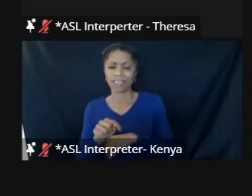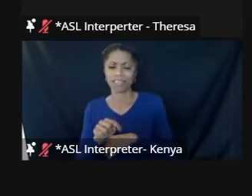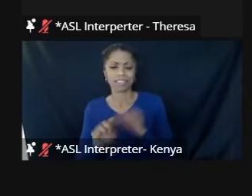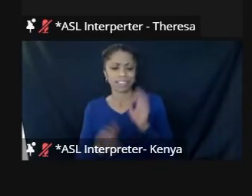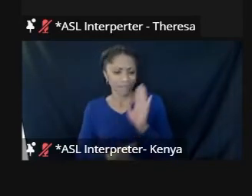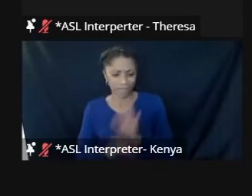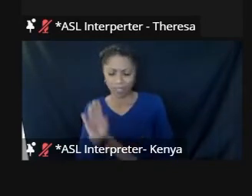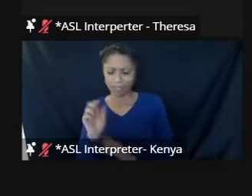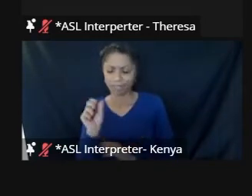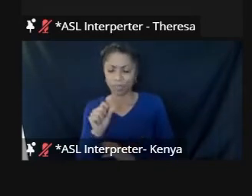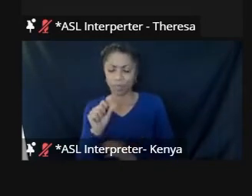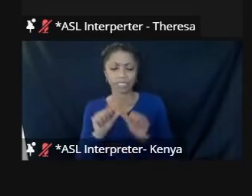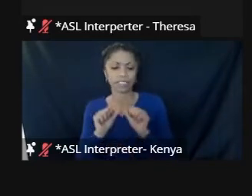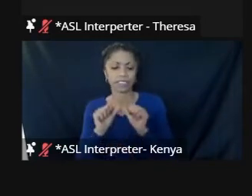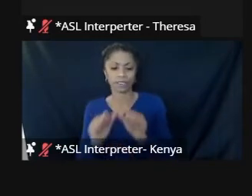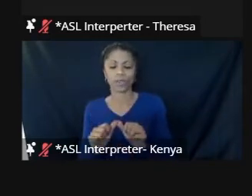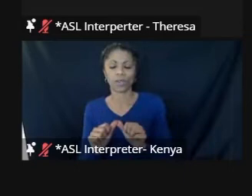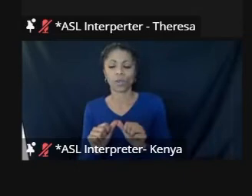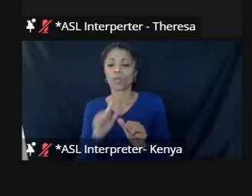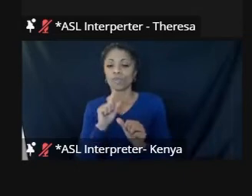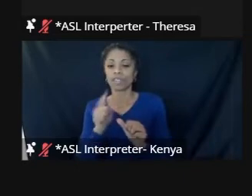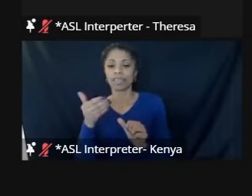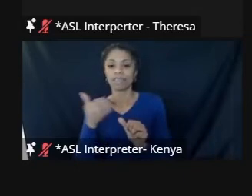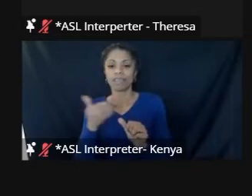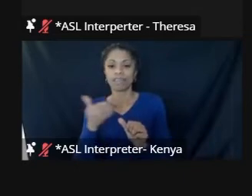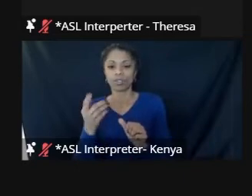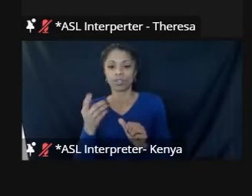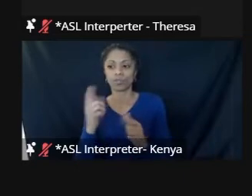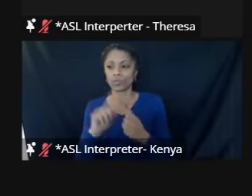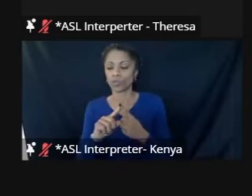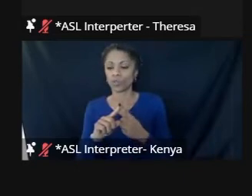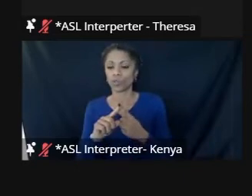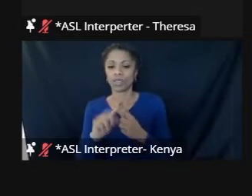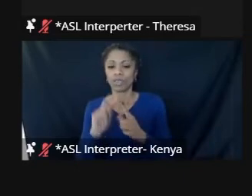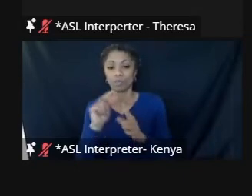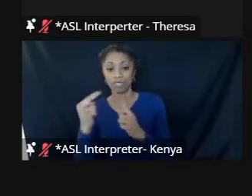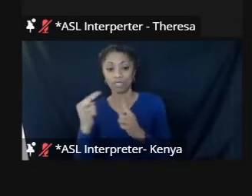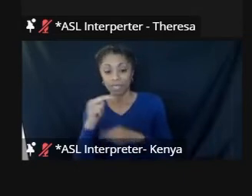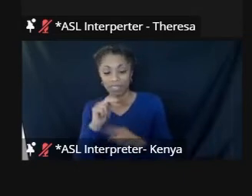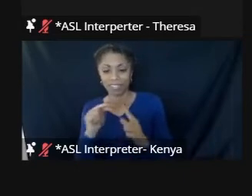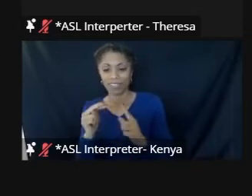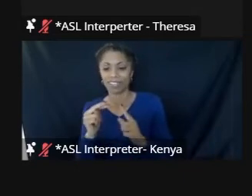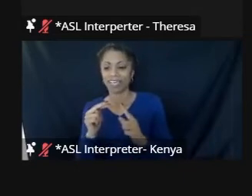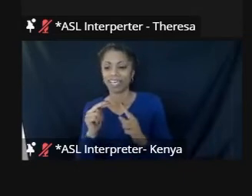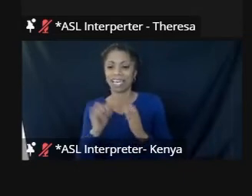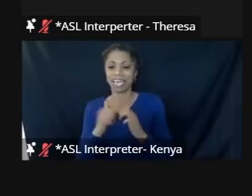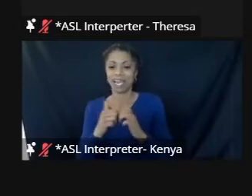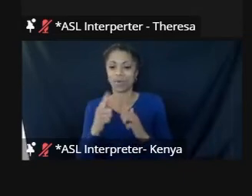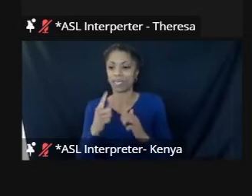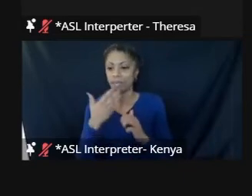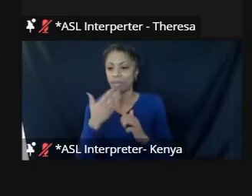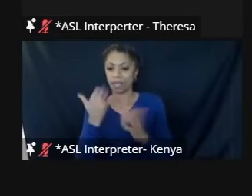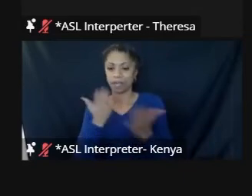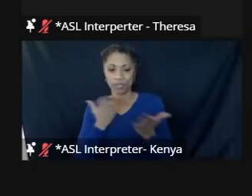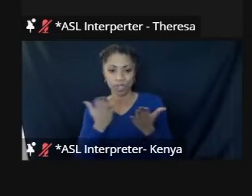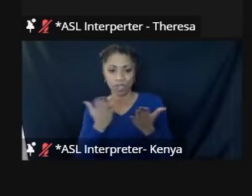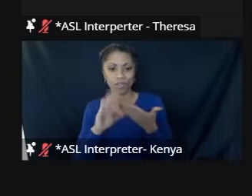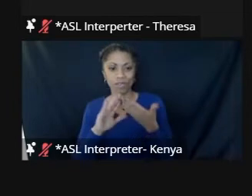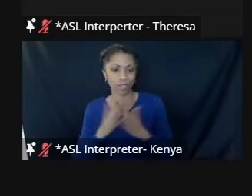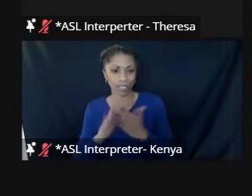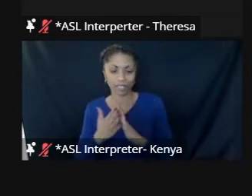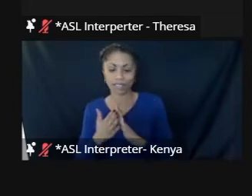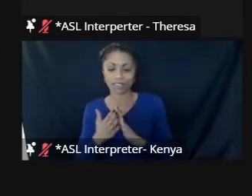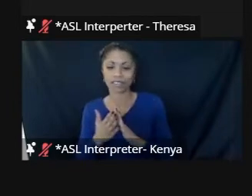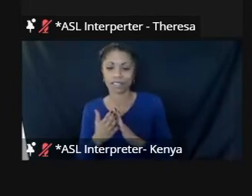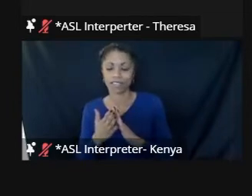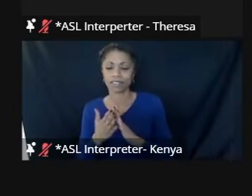you to lean in and give us your insights and your perspectives on how this could be best in service of your communities. So with